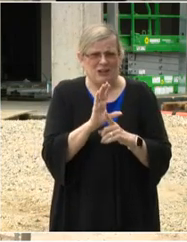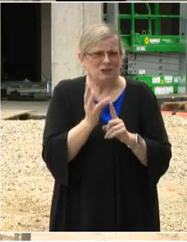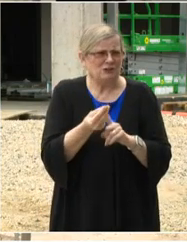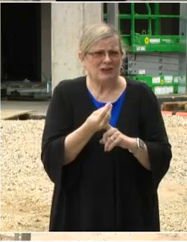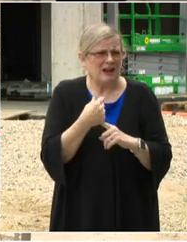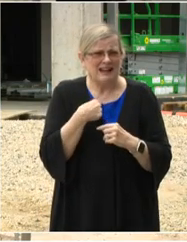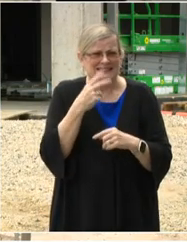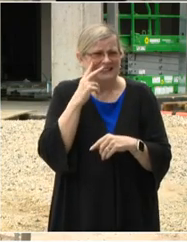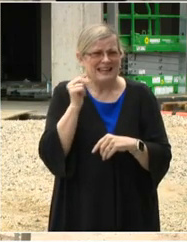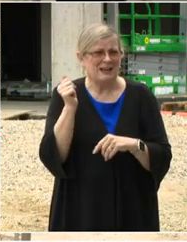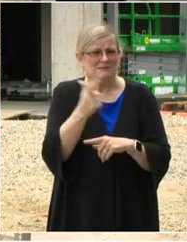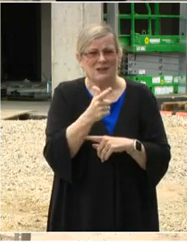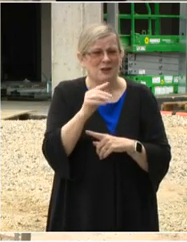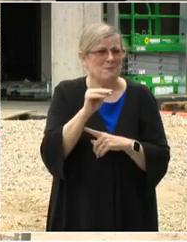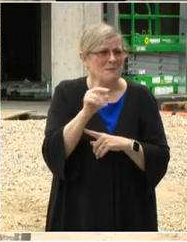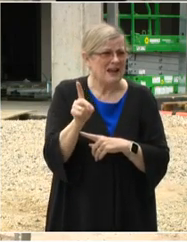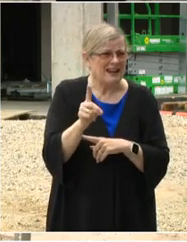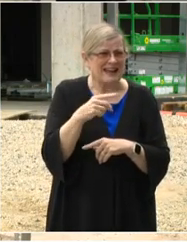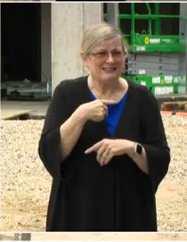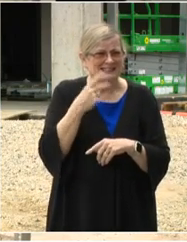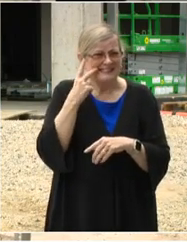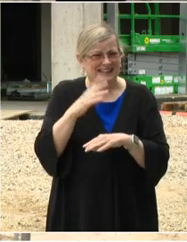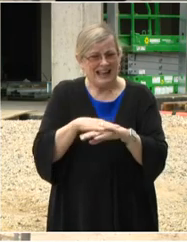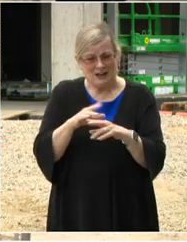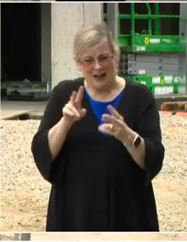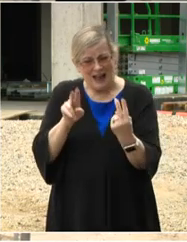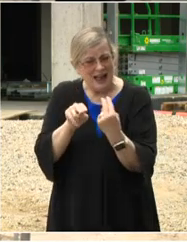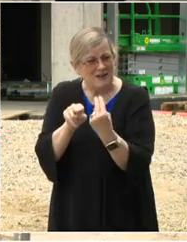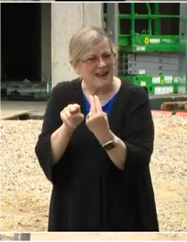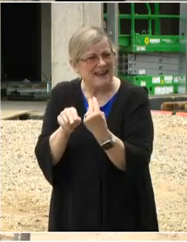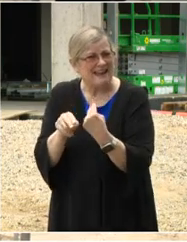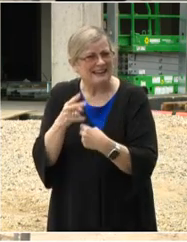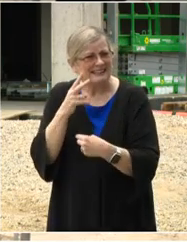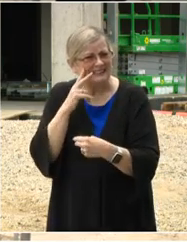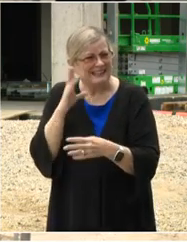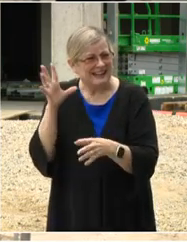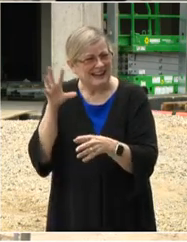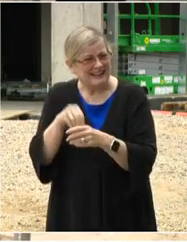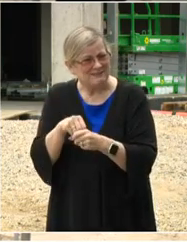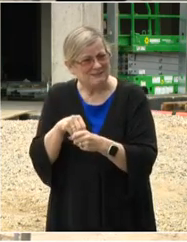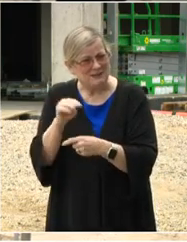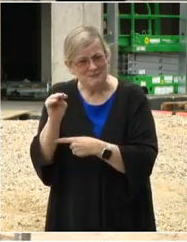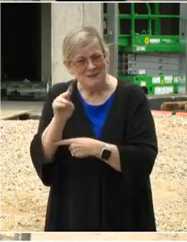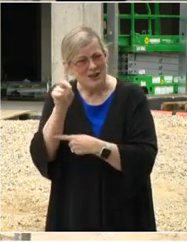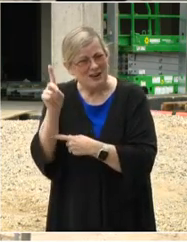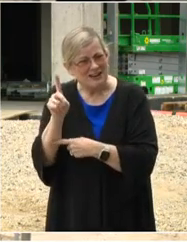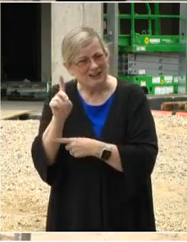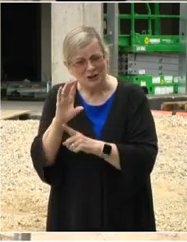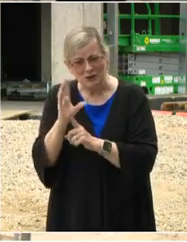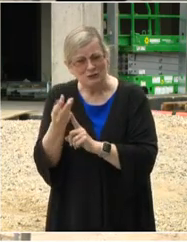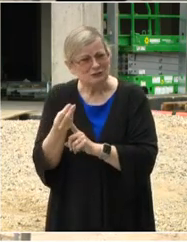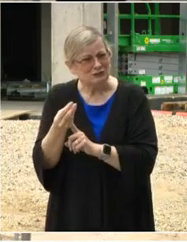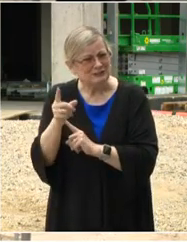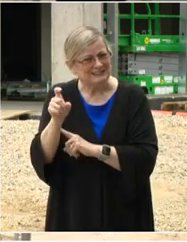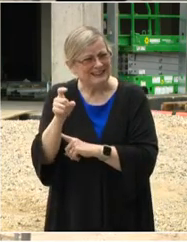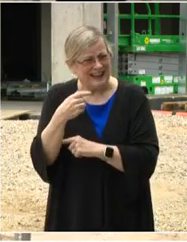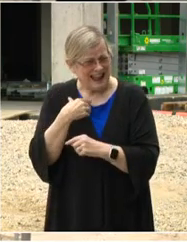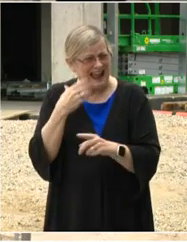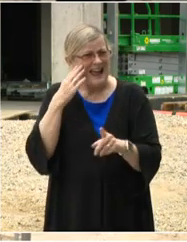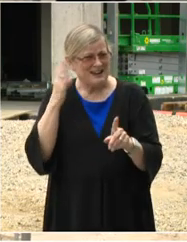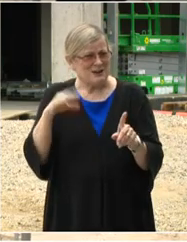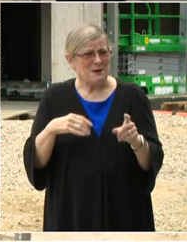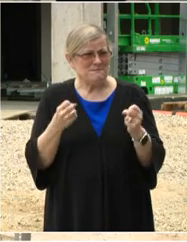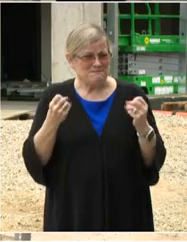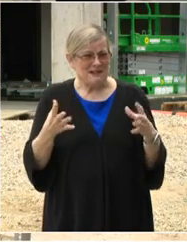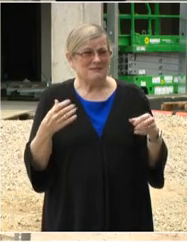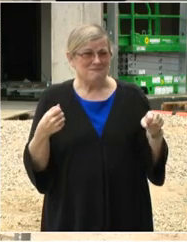in Maryland. I see it on the Beltway. Are they saying it's part of Maryland culture? And again, I also see that's where a lot of the dirt bikes are coming from.